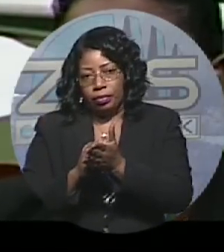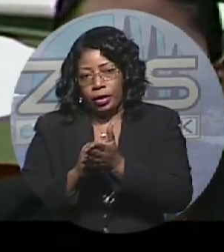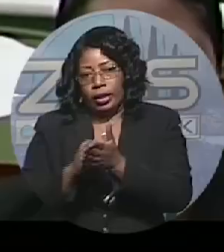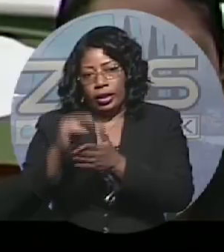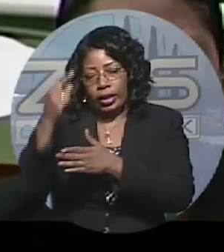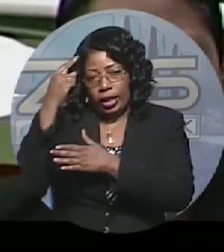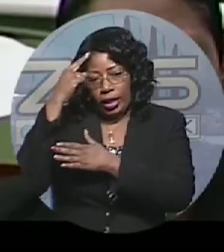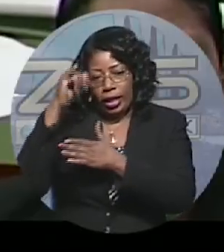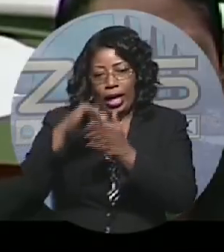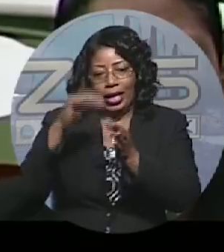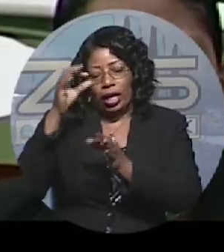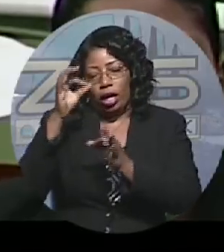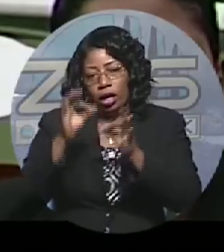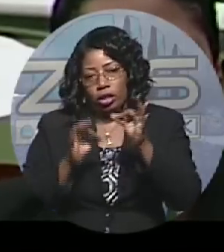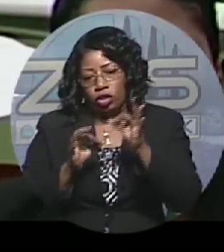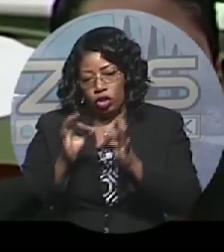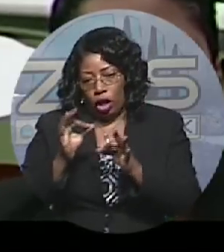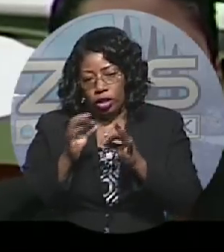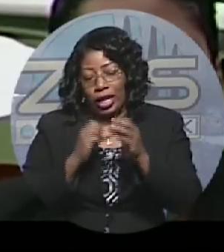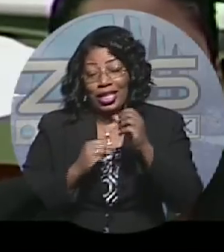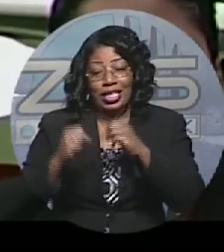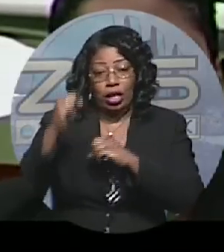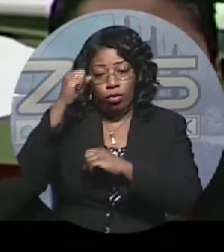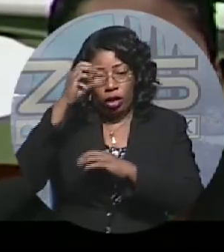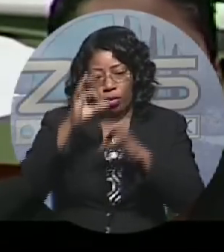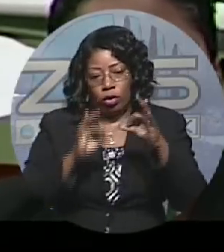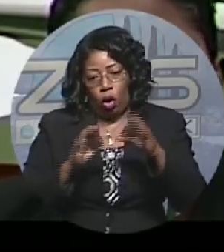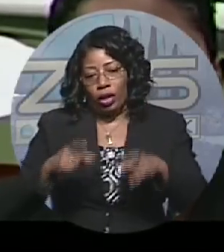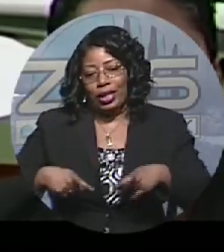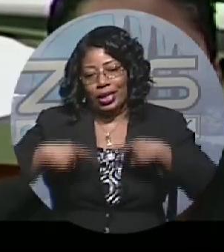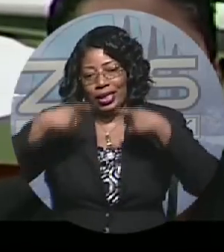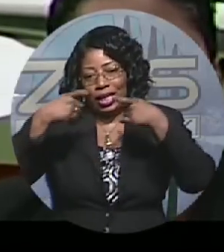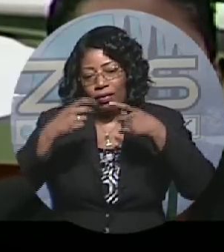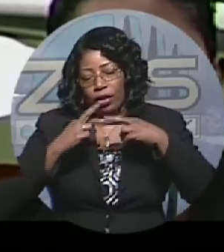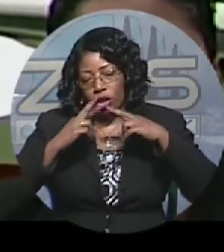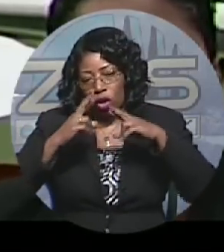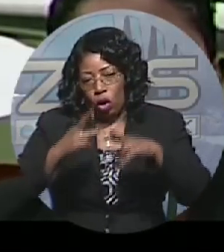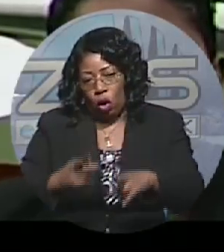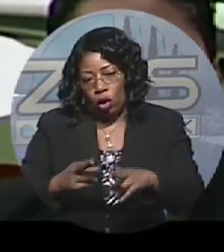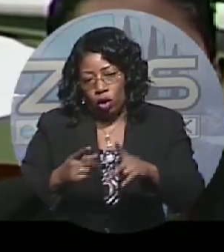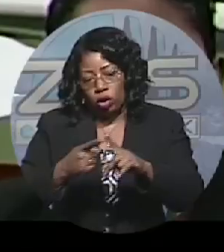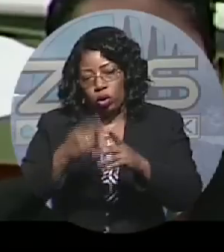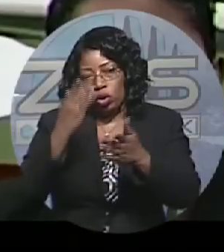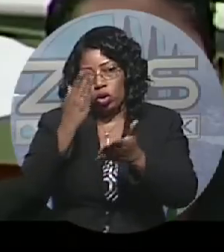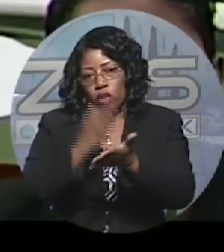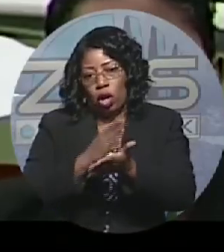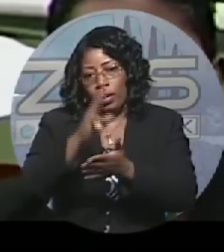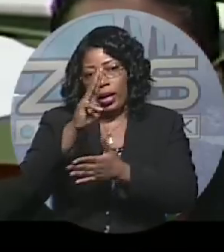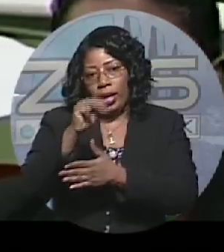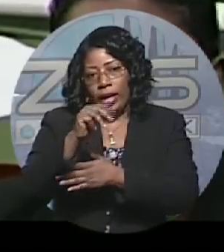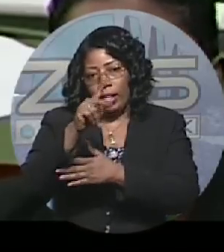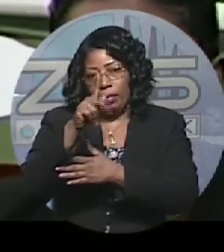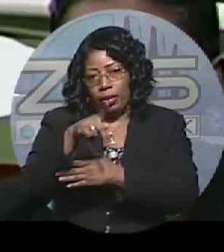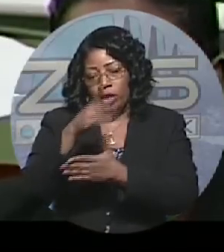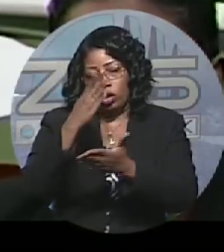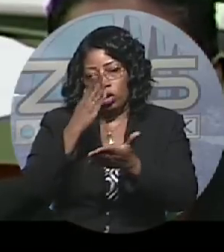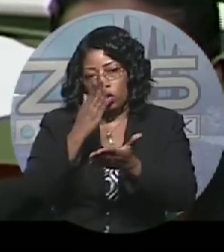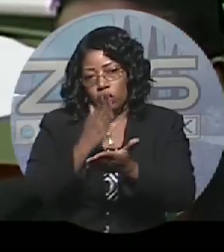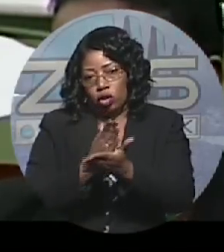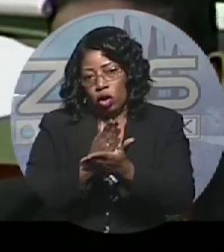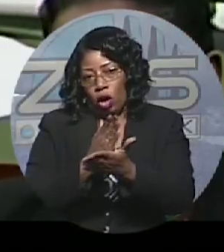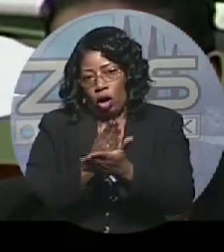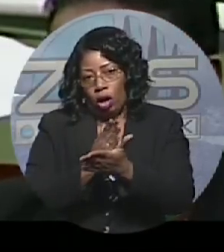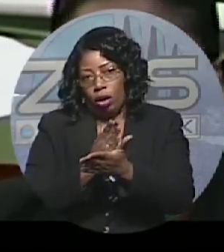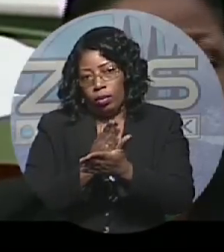thought that a judge of the Supreme Court would grant an order to restrain MPs from speaking in Parliament to defend this